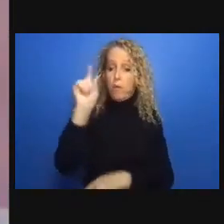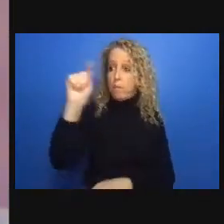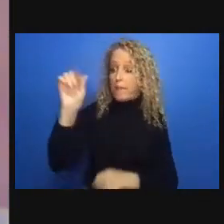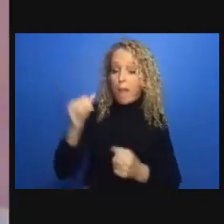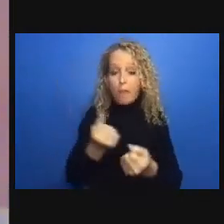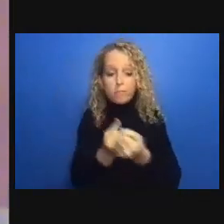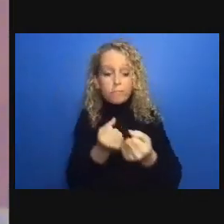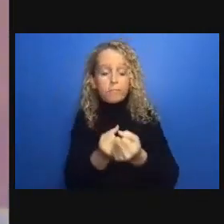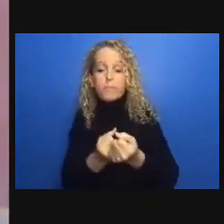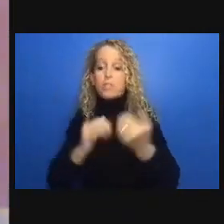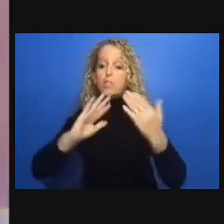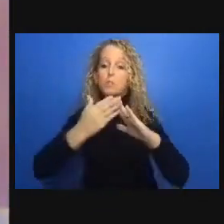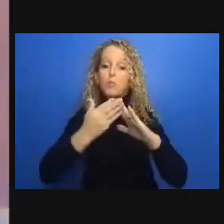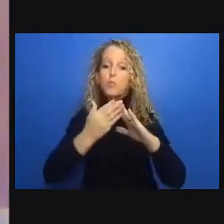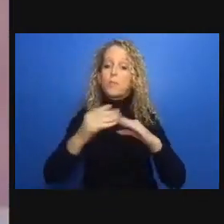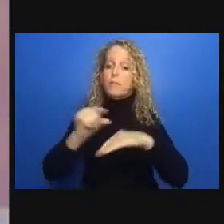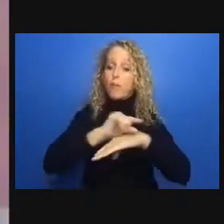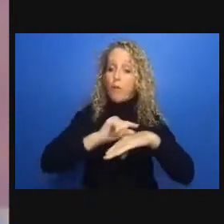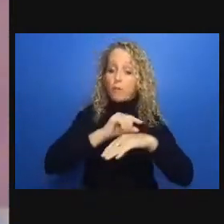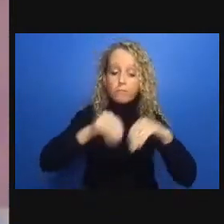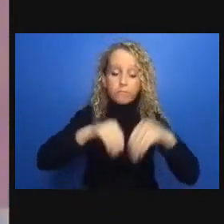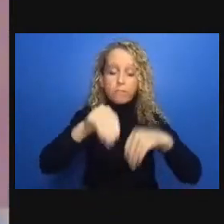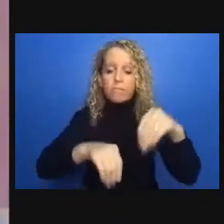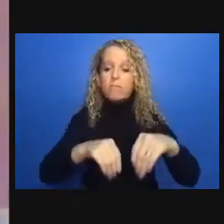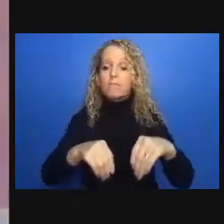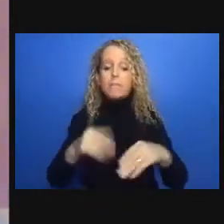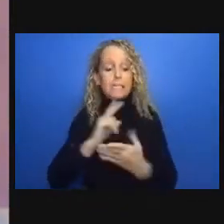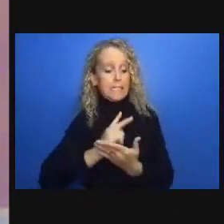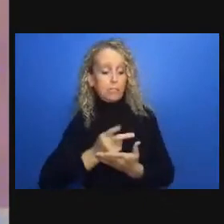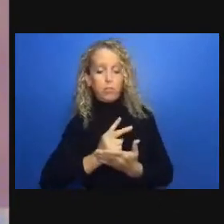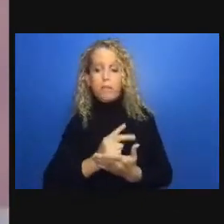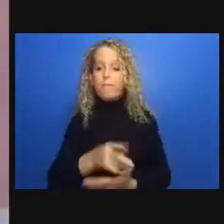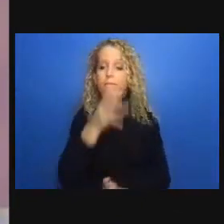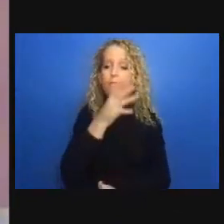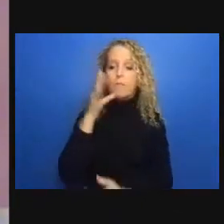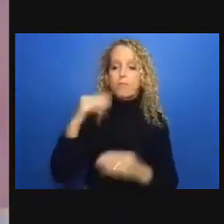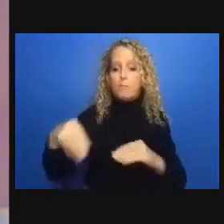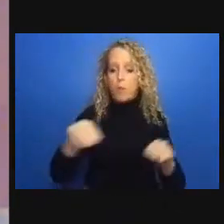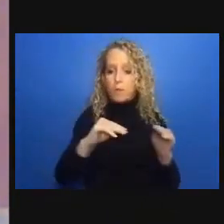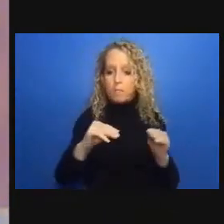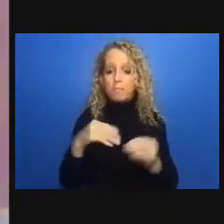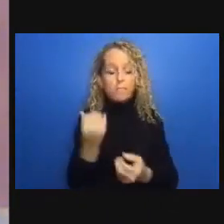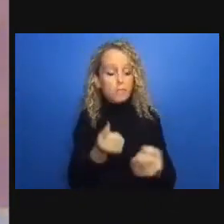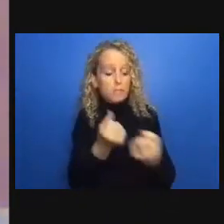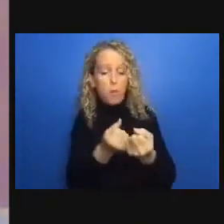garden kitchens and farmers markets. Supporting this infrastructure has proven to be